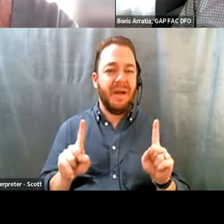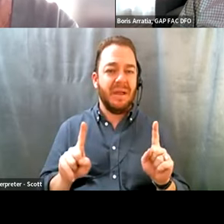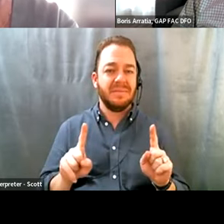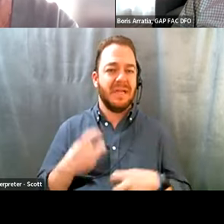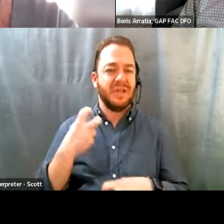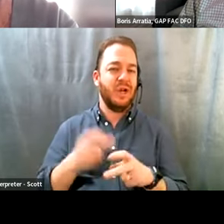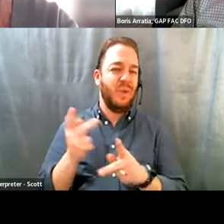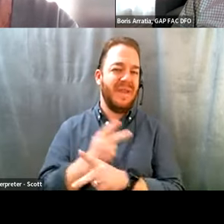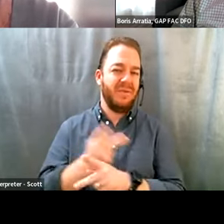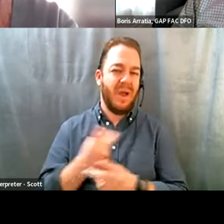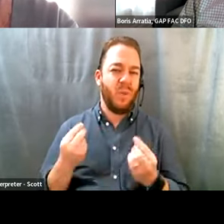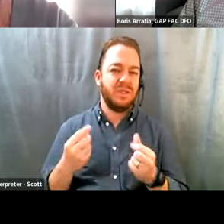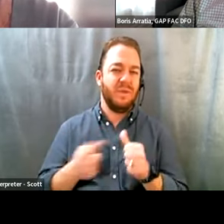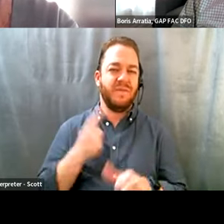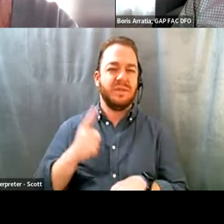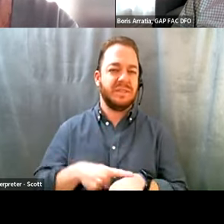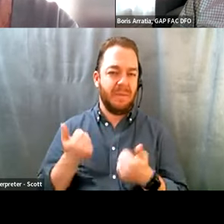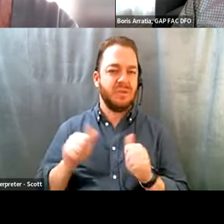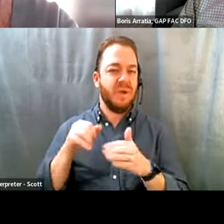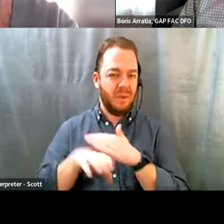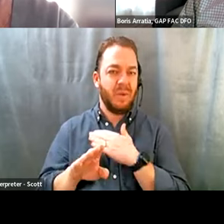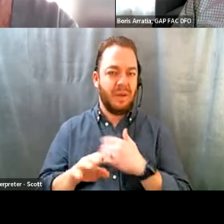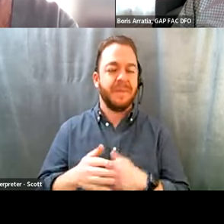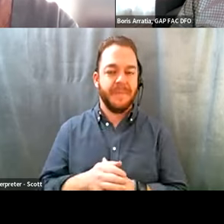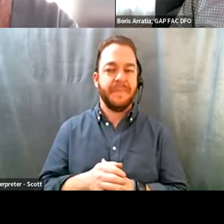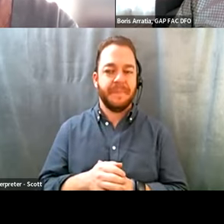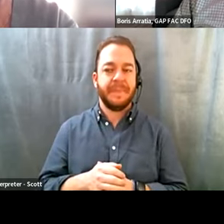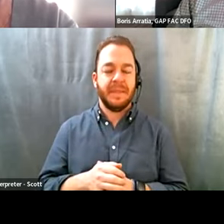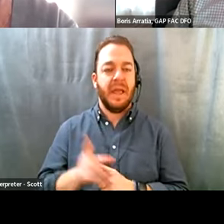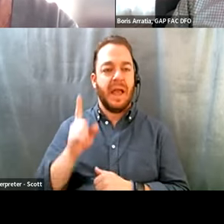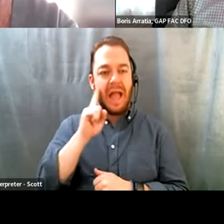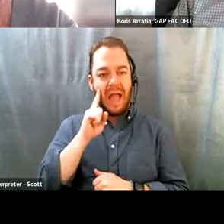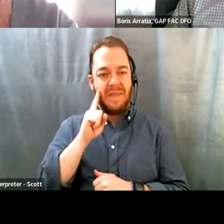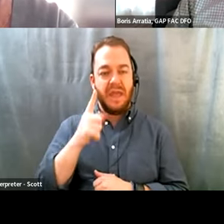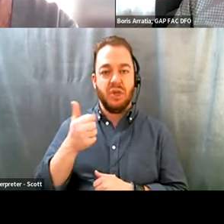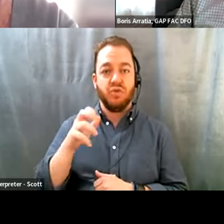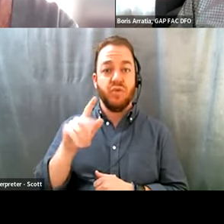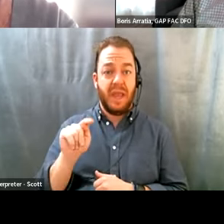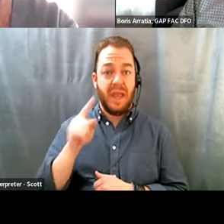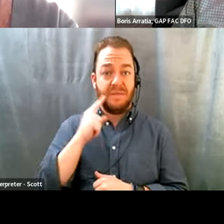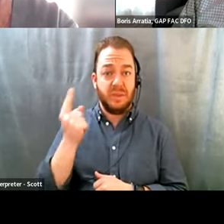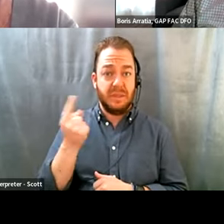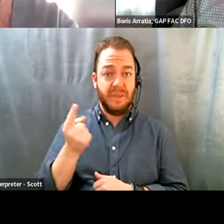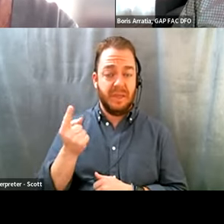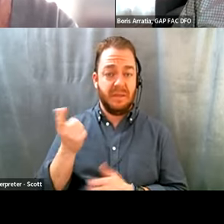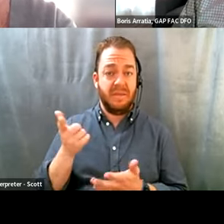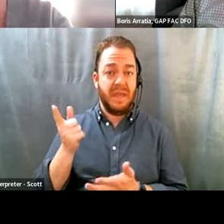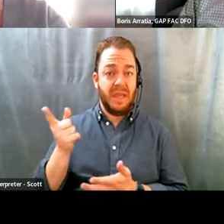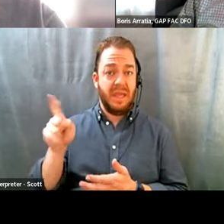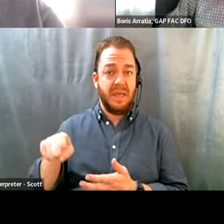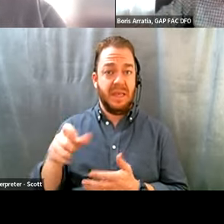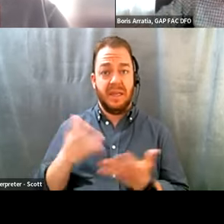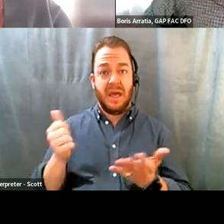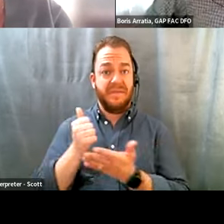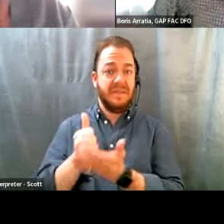hard to figure out what to do the first time you're trying to go through it. So I think, you know, grants for something where they might need a lot